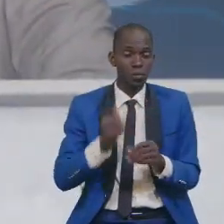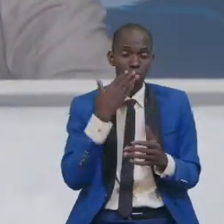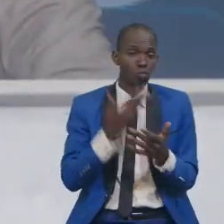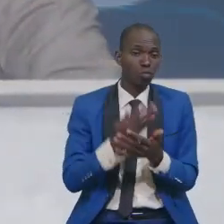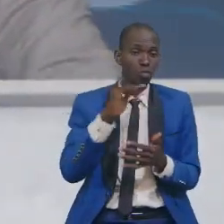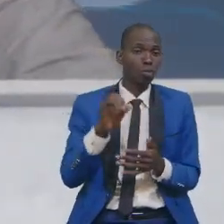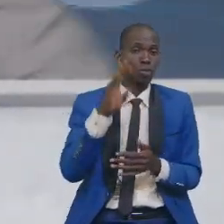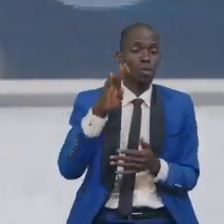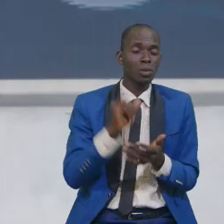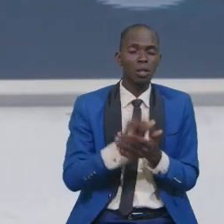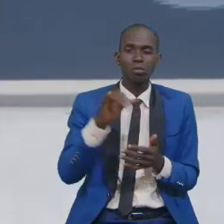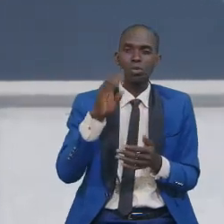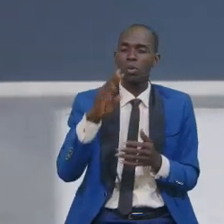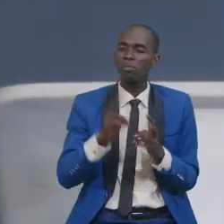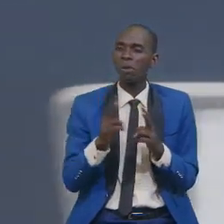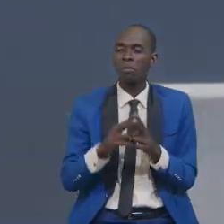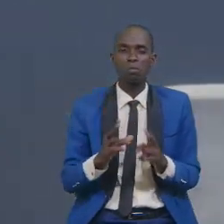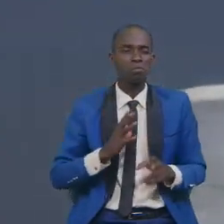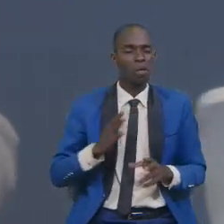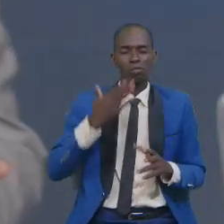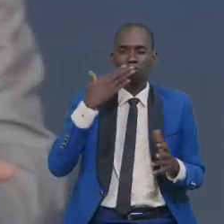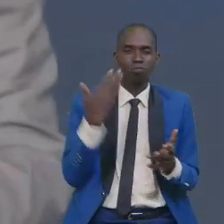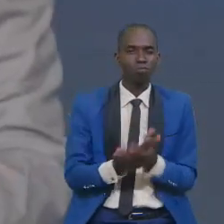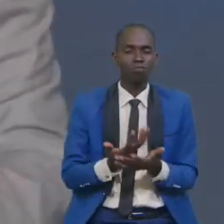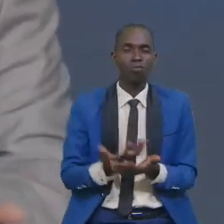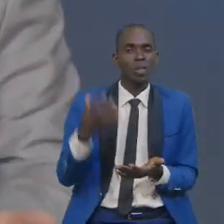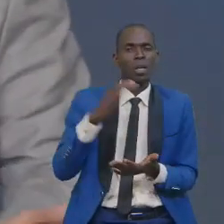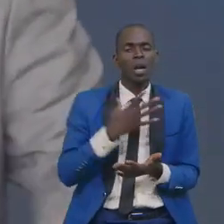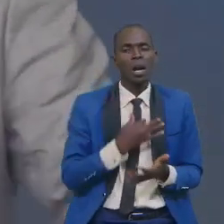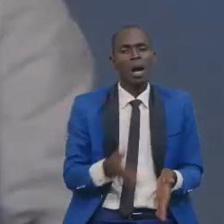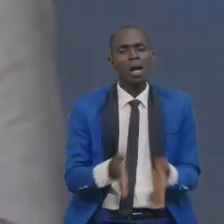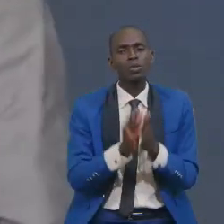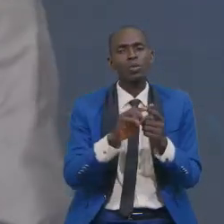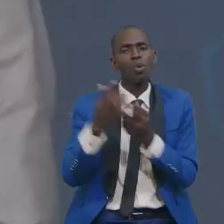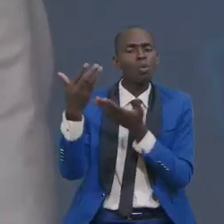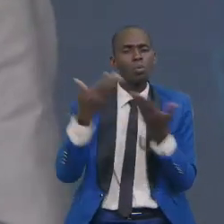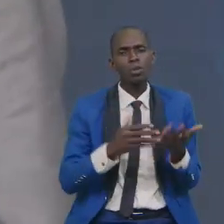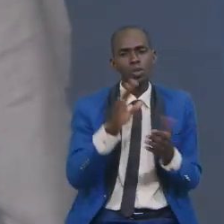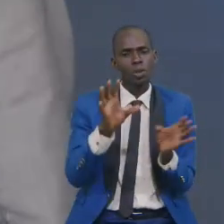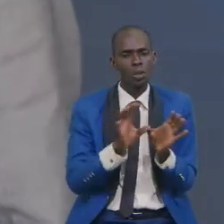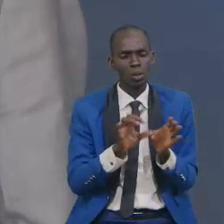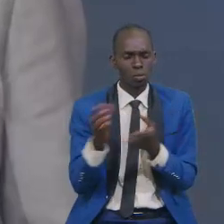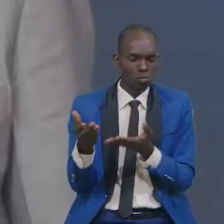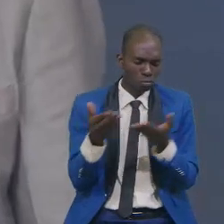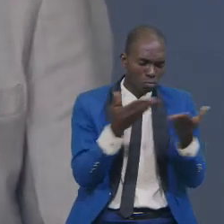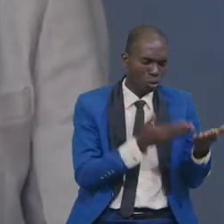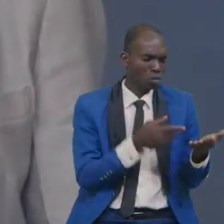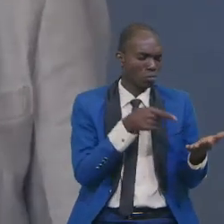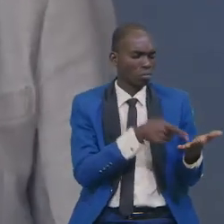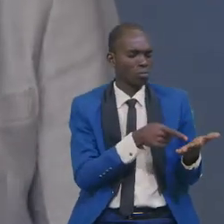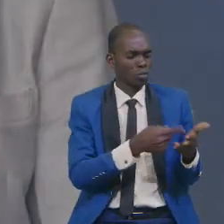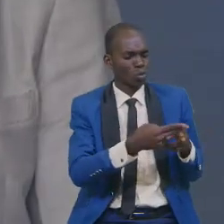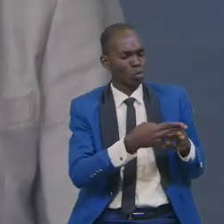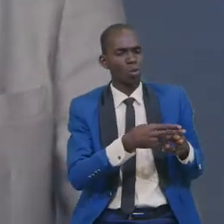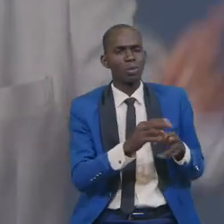of the high and the indices documents and you put temporarily certificate there they throw it back at you where